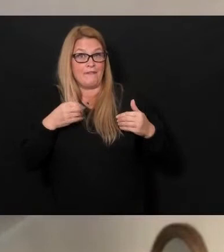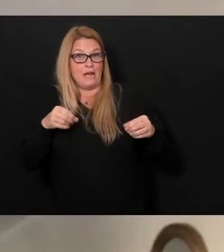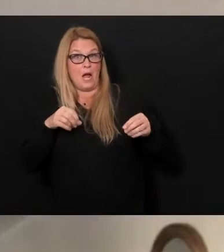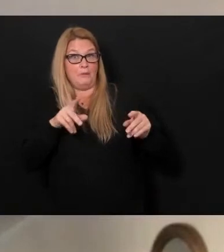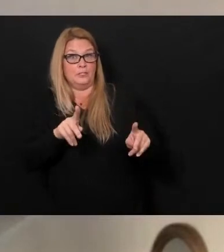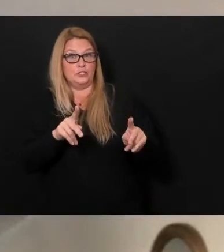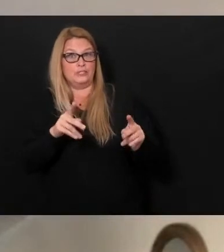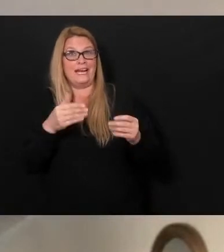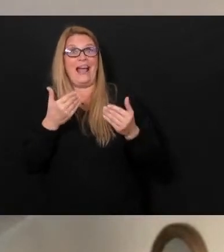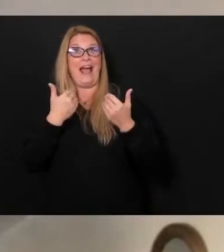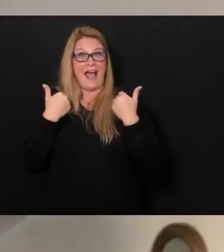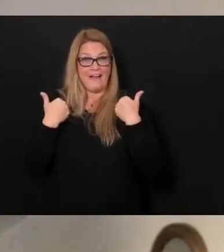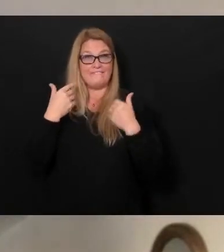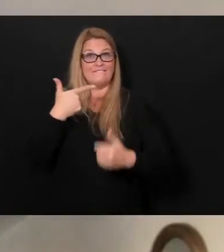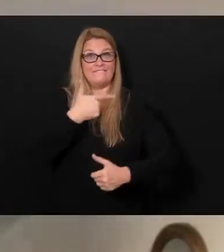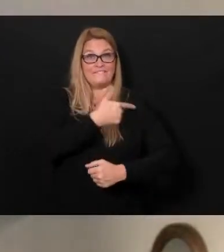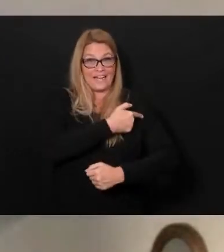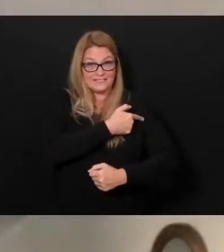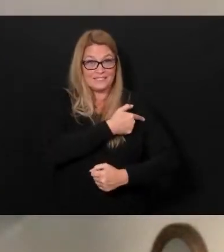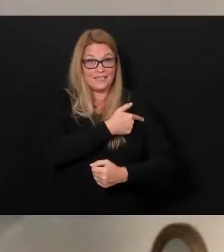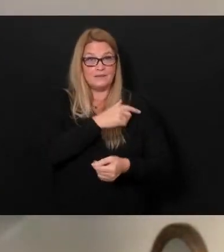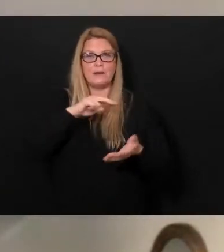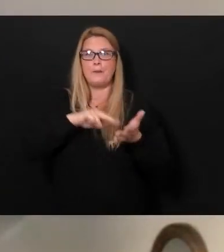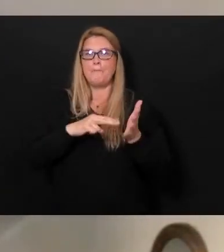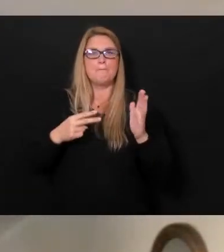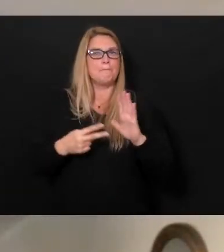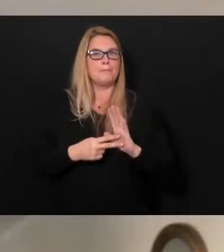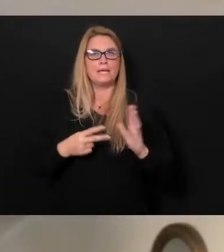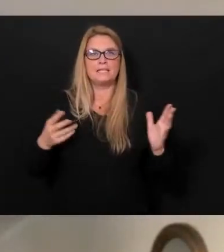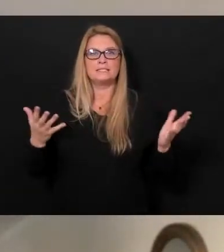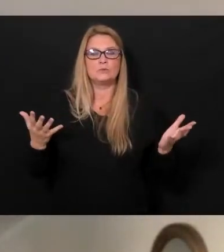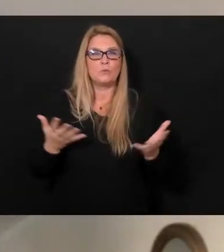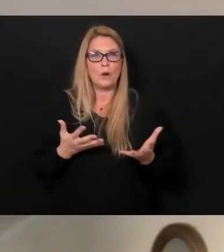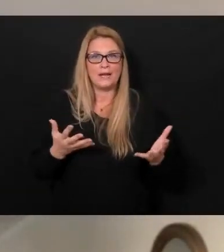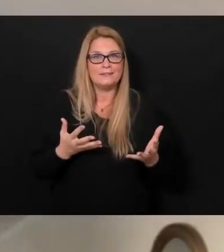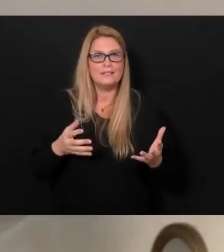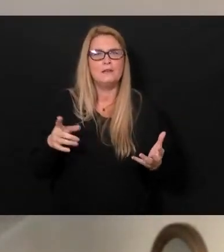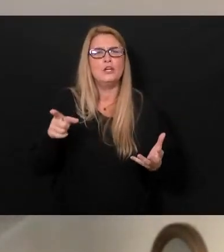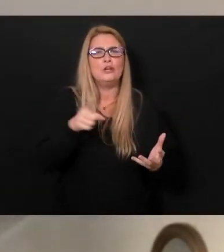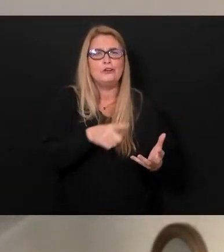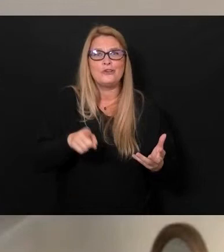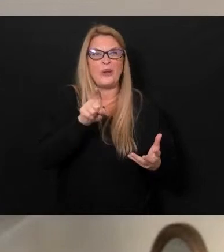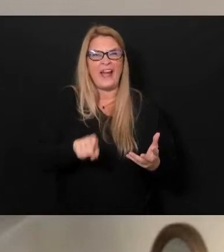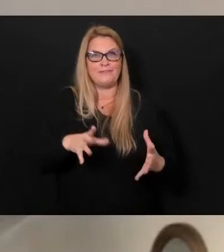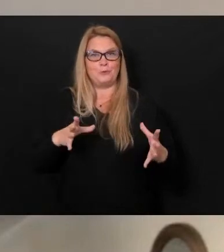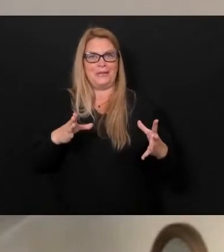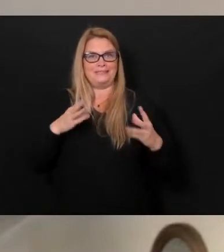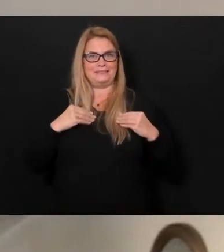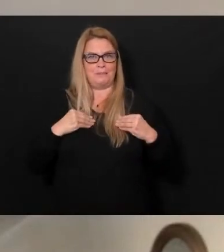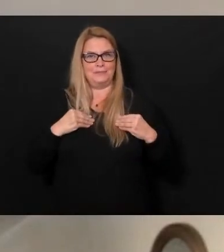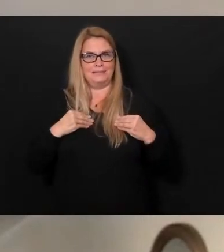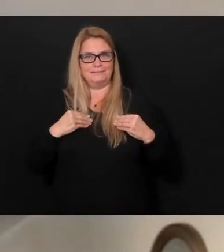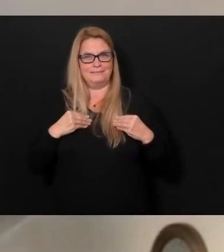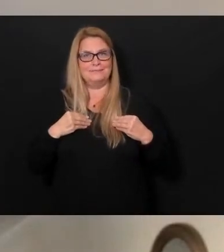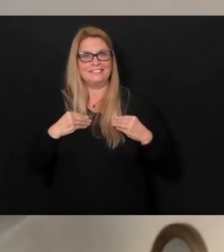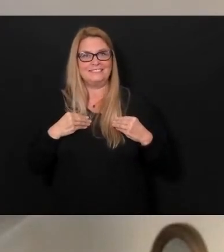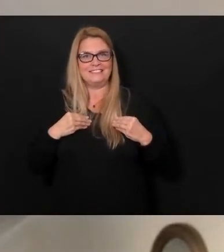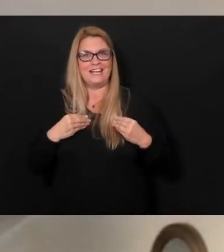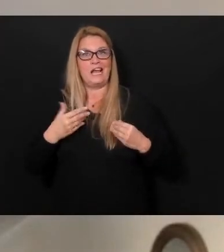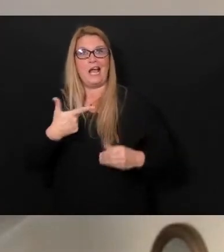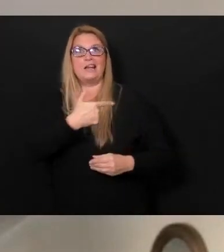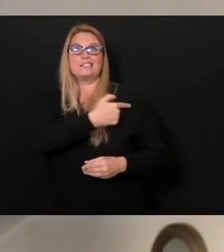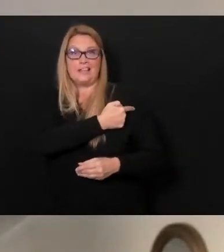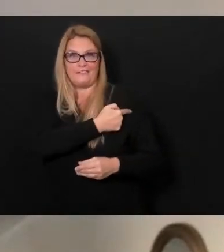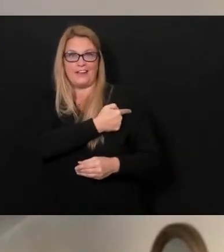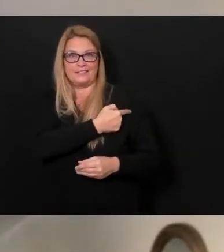vaccine, we absolutely hope that you choose to be vaccinated, because that's the key, and we've done well in our state.